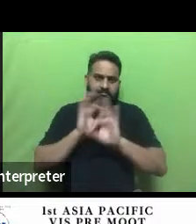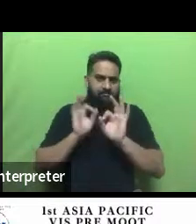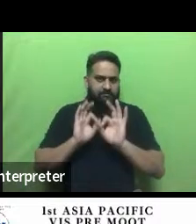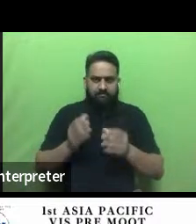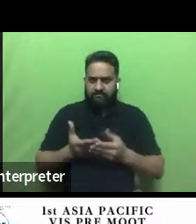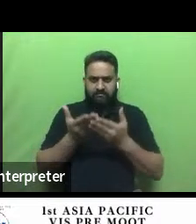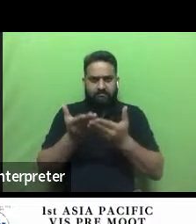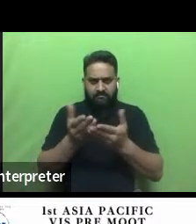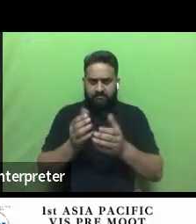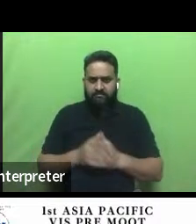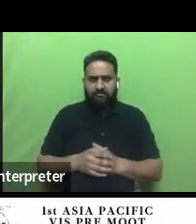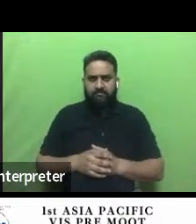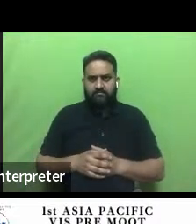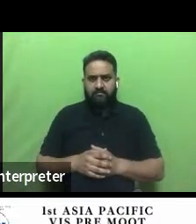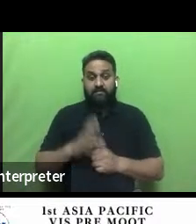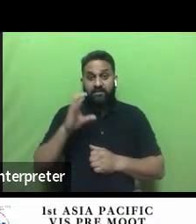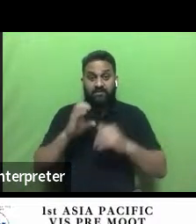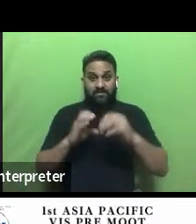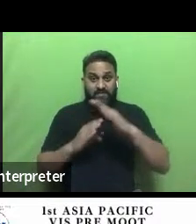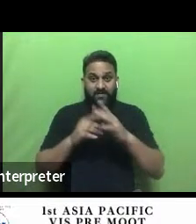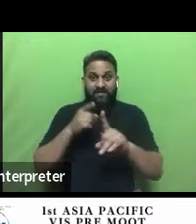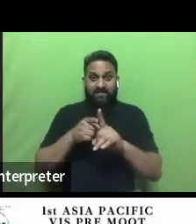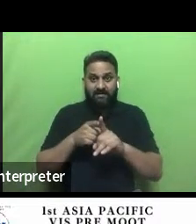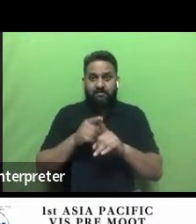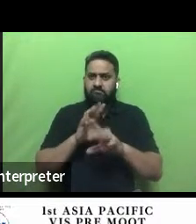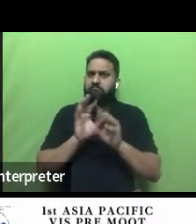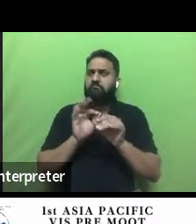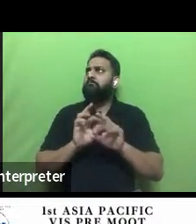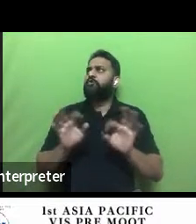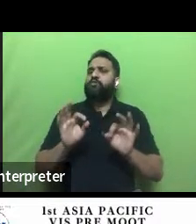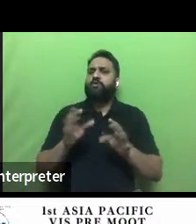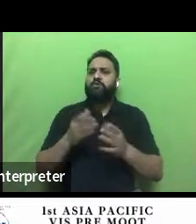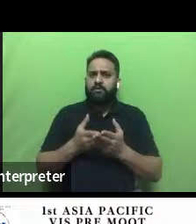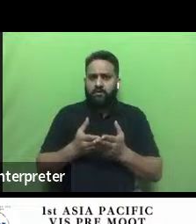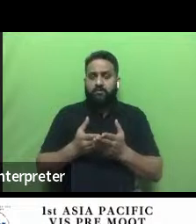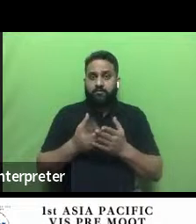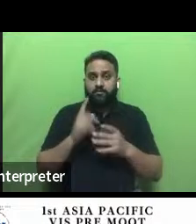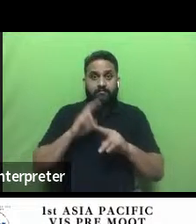point, that a contract was validly concluded. So unless I can be of any